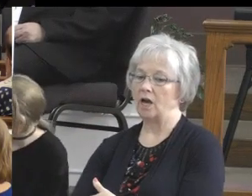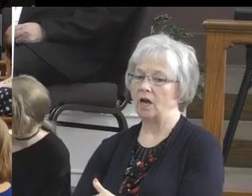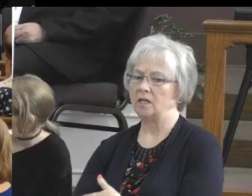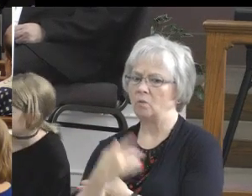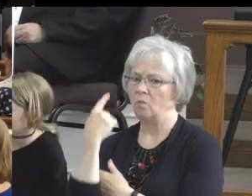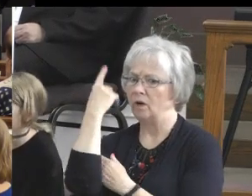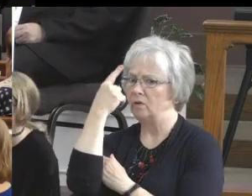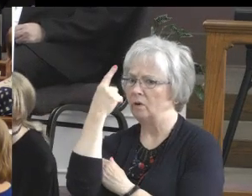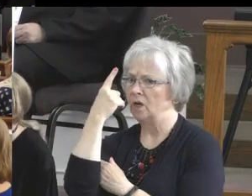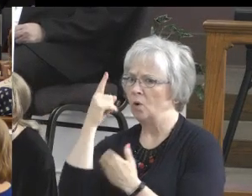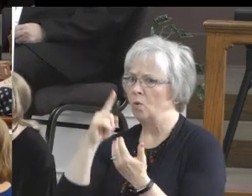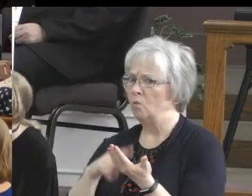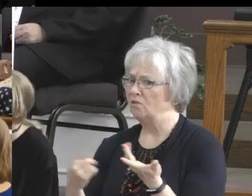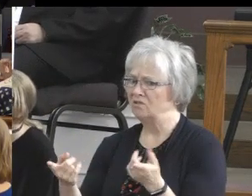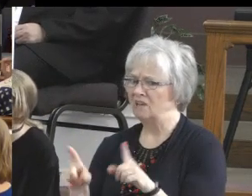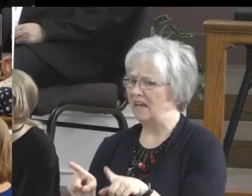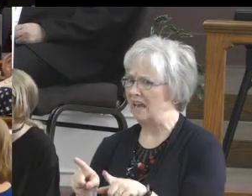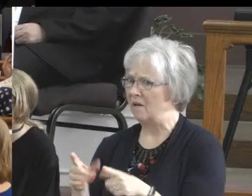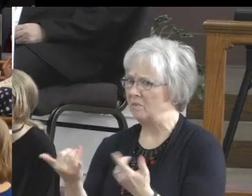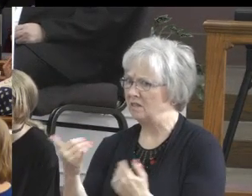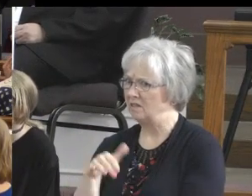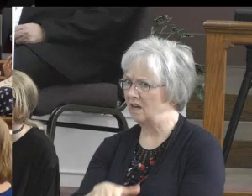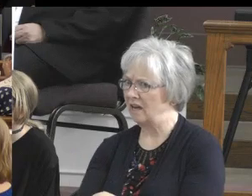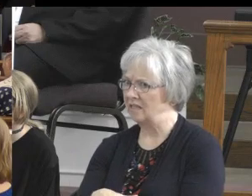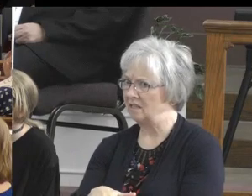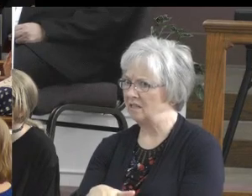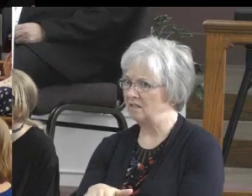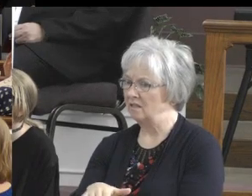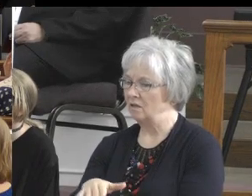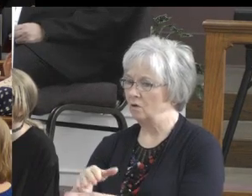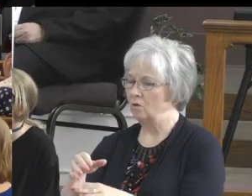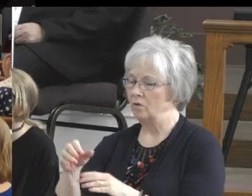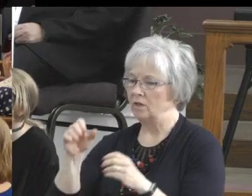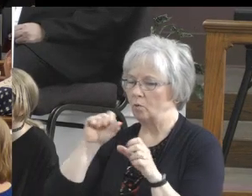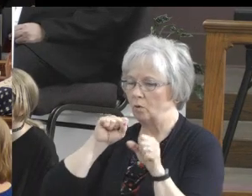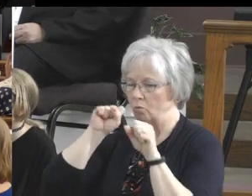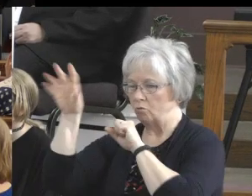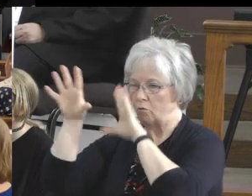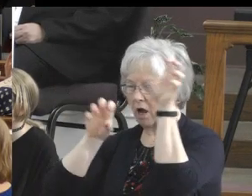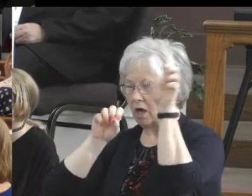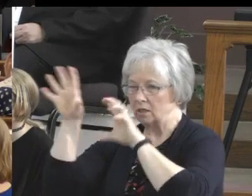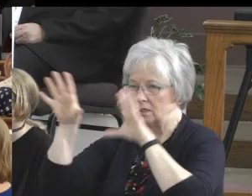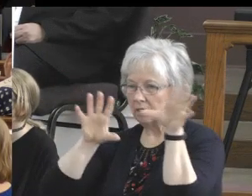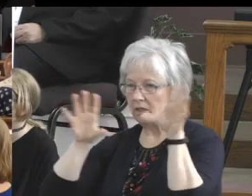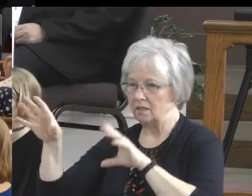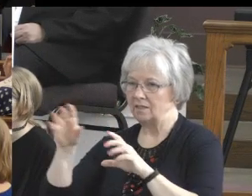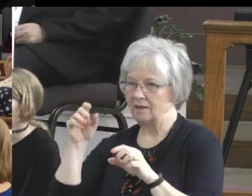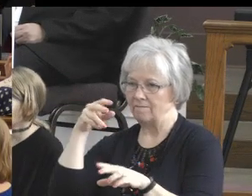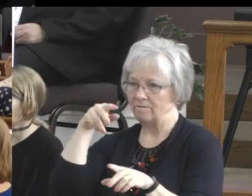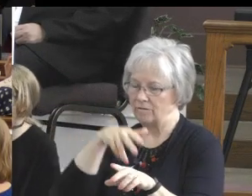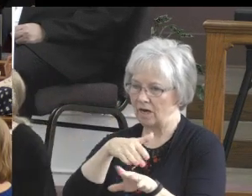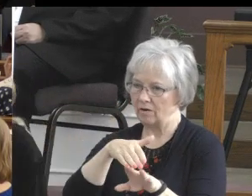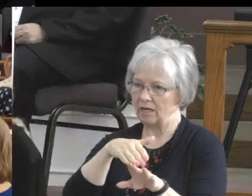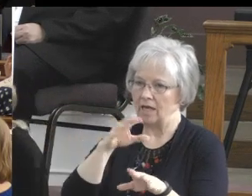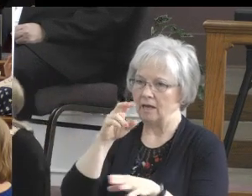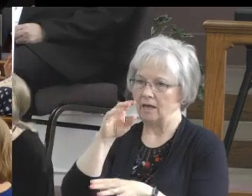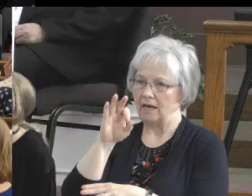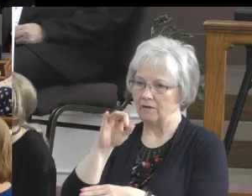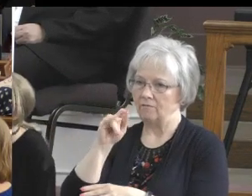long, that British ship was launching rockets and firing at Fort McHenry. At one